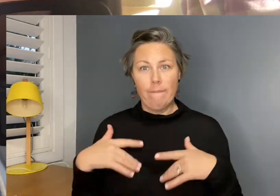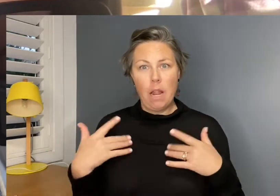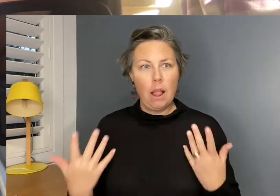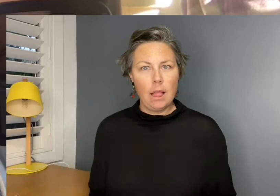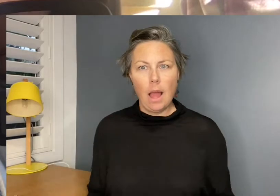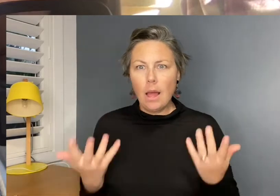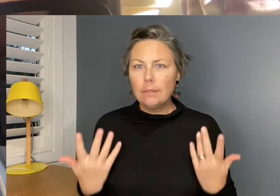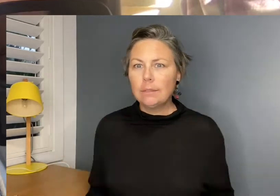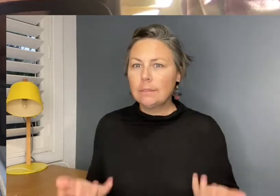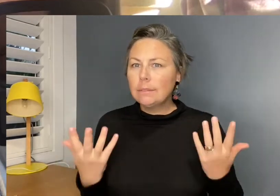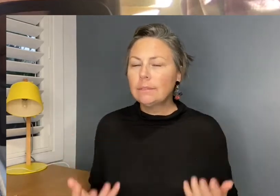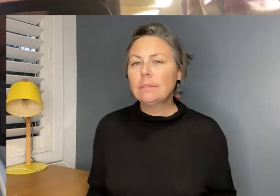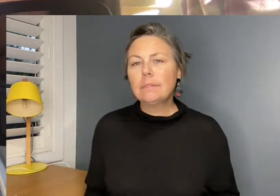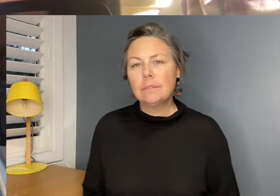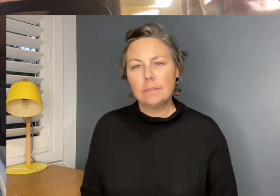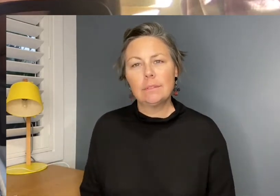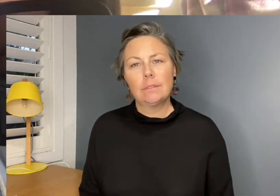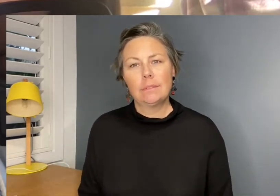weightless,